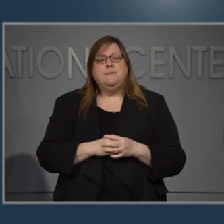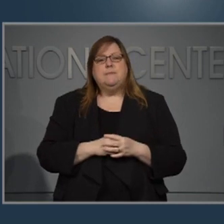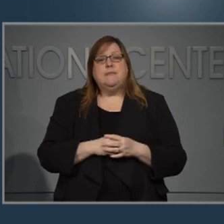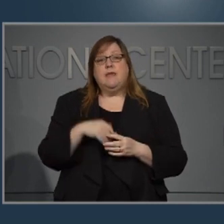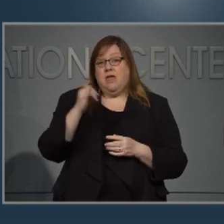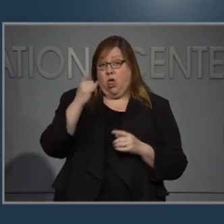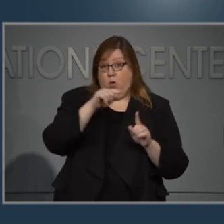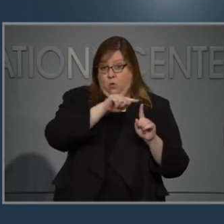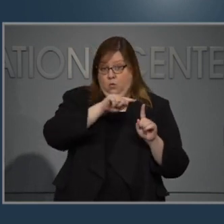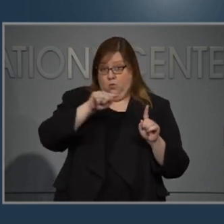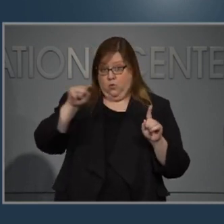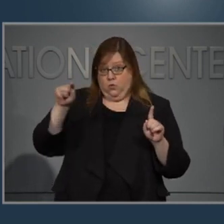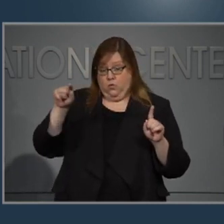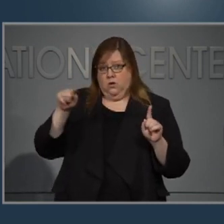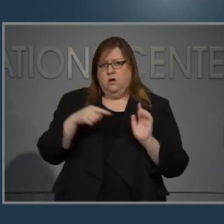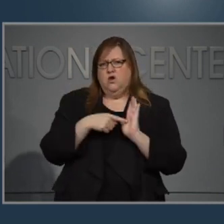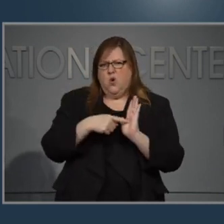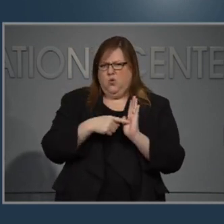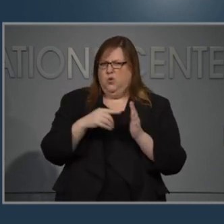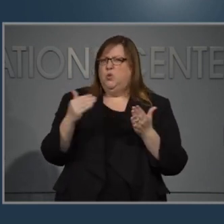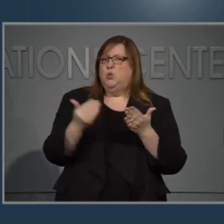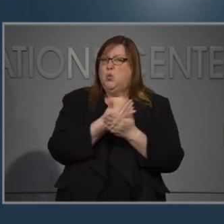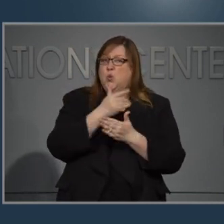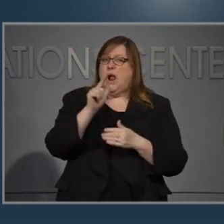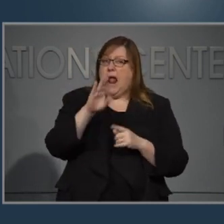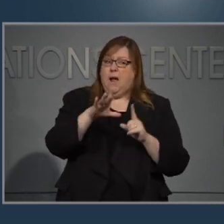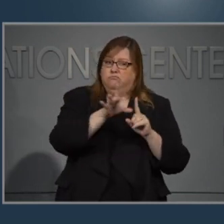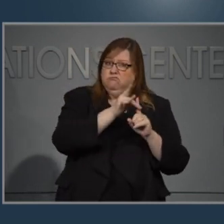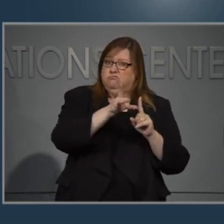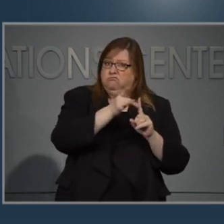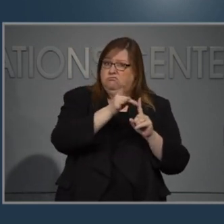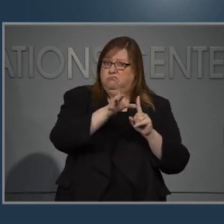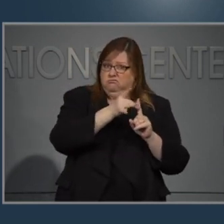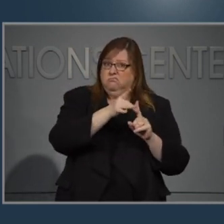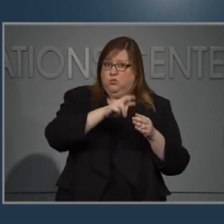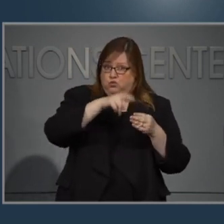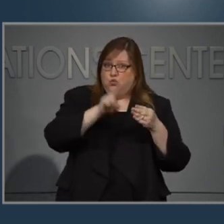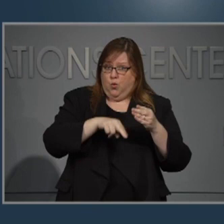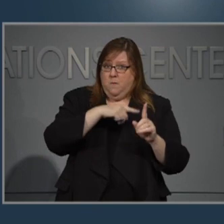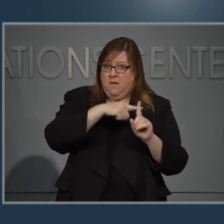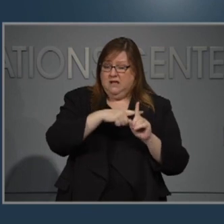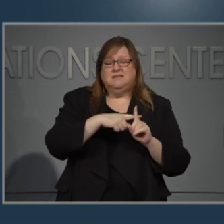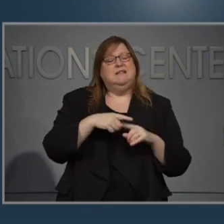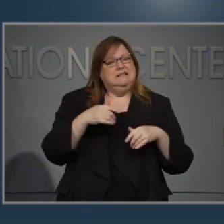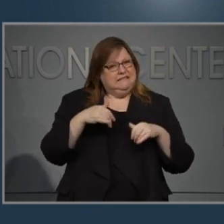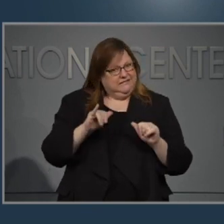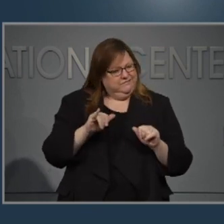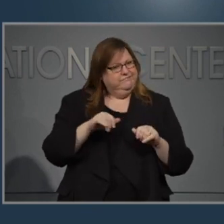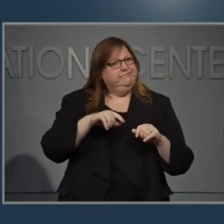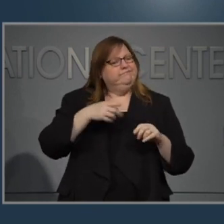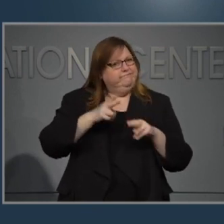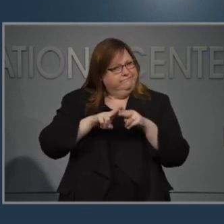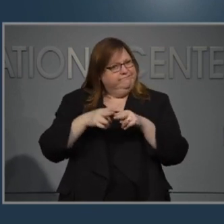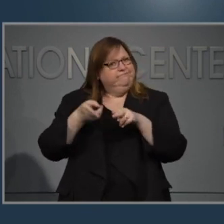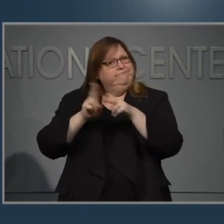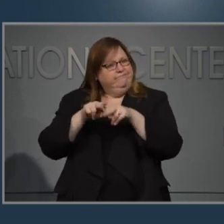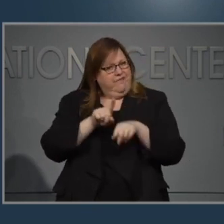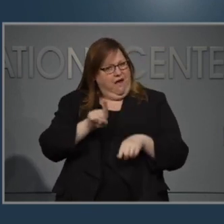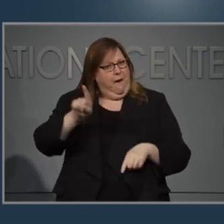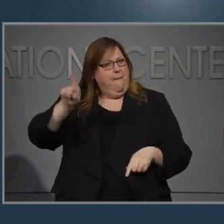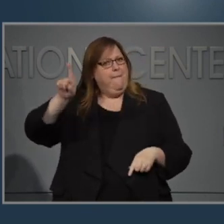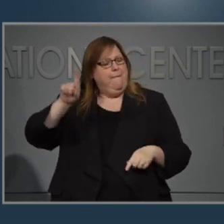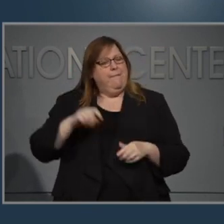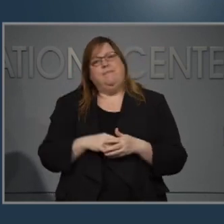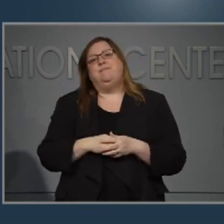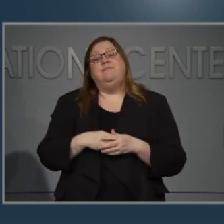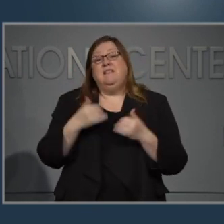that yellow line, the number of new lab-confirmed tests of COVID-19 is still increasing. Today, we have another high